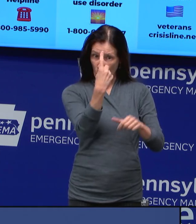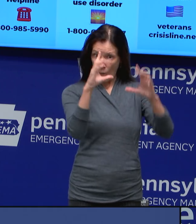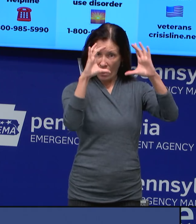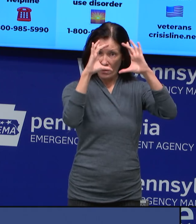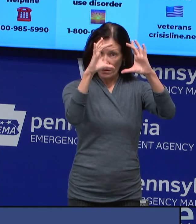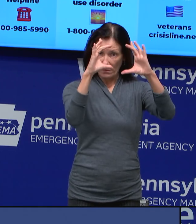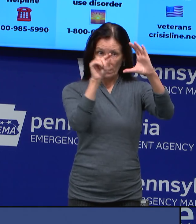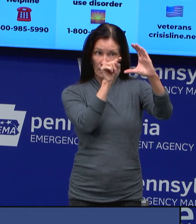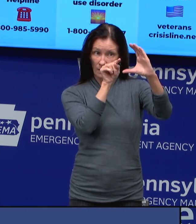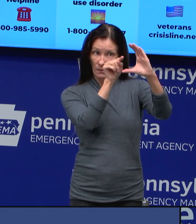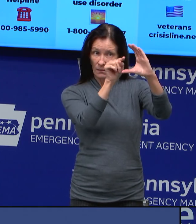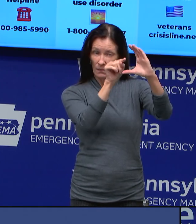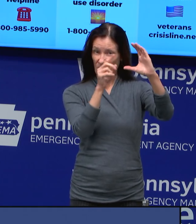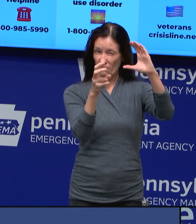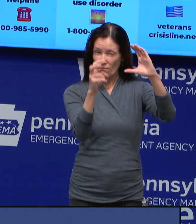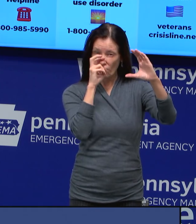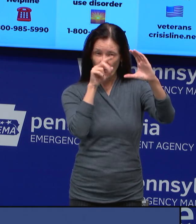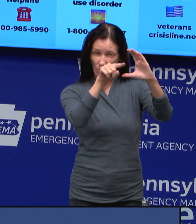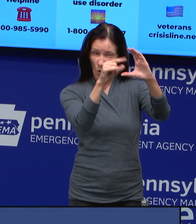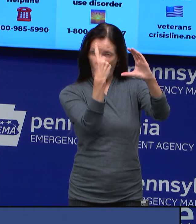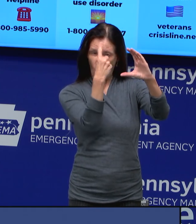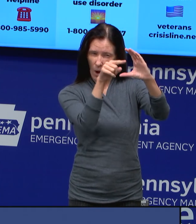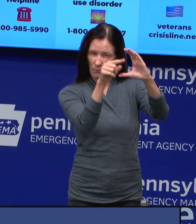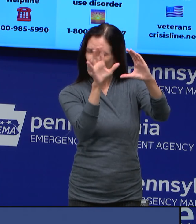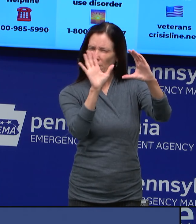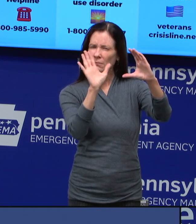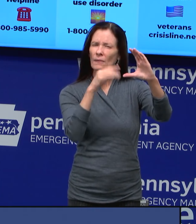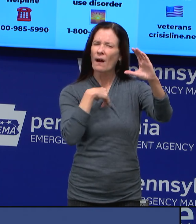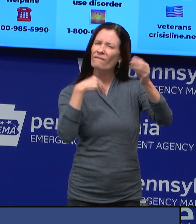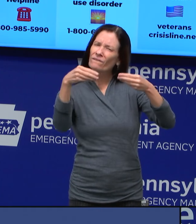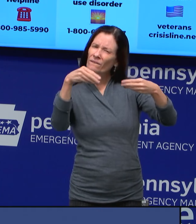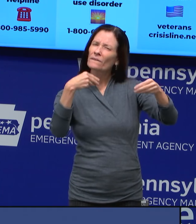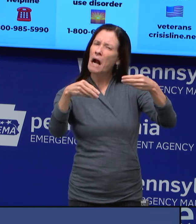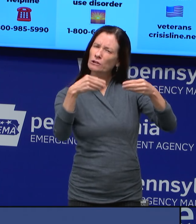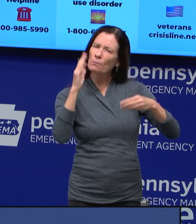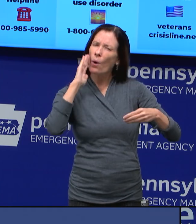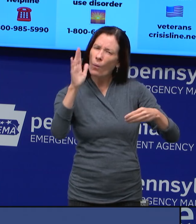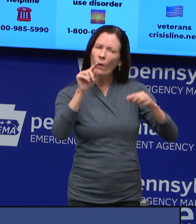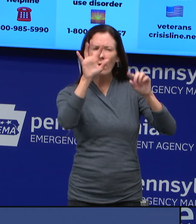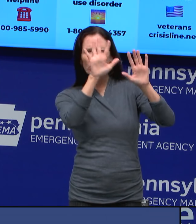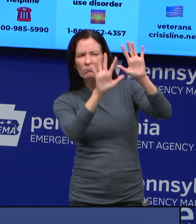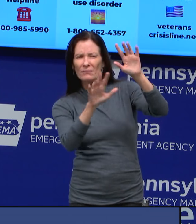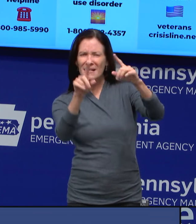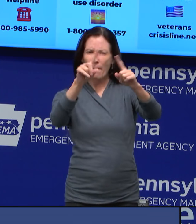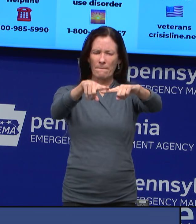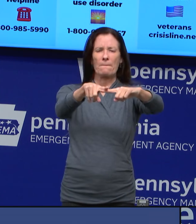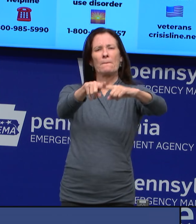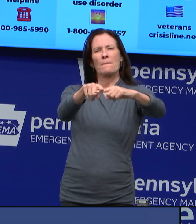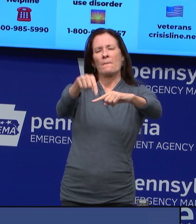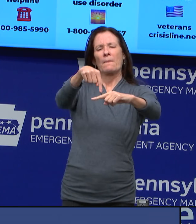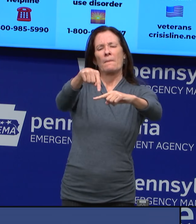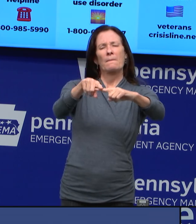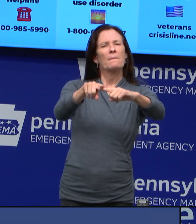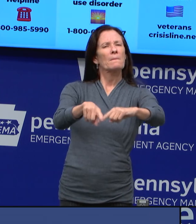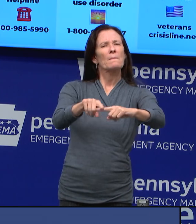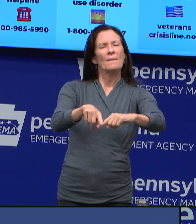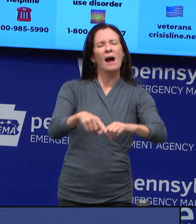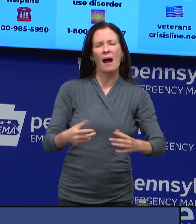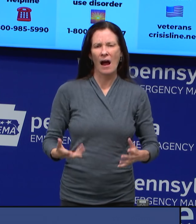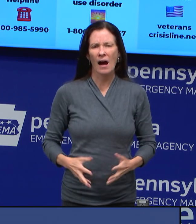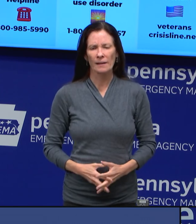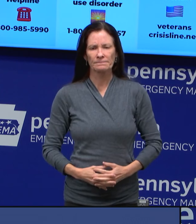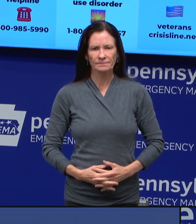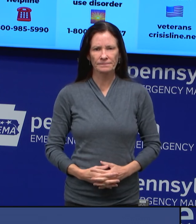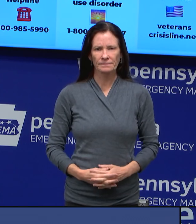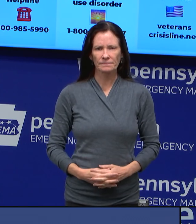From WGAL, I'm wondering if the Secretary or Governor can say how many business complaint forms have been filed since its launch. And